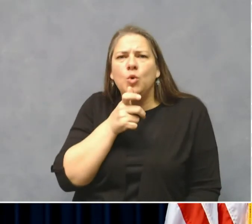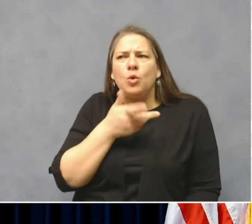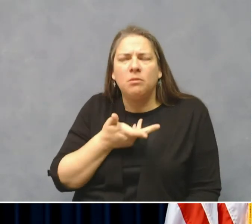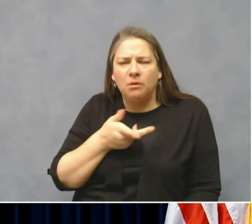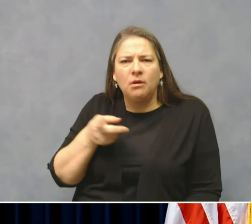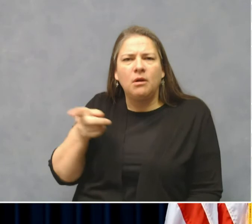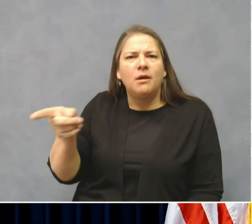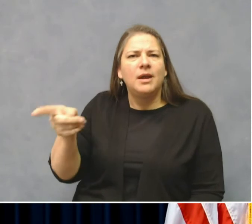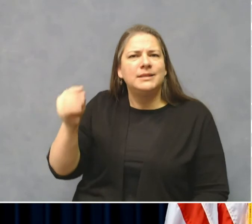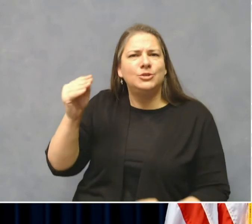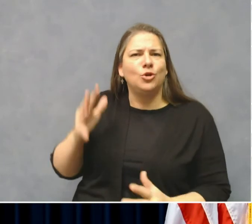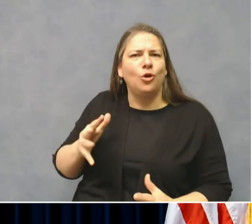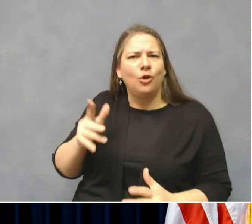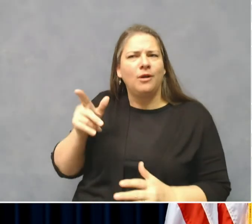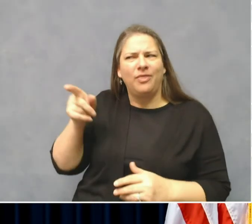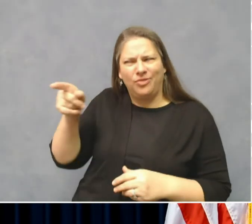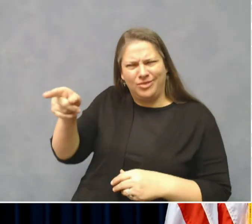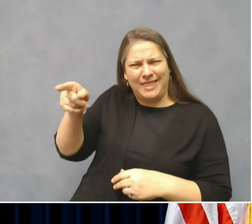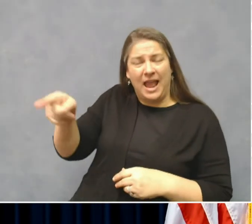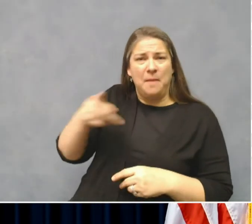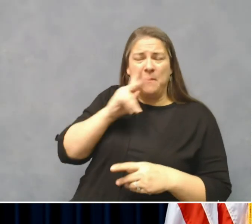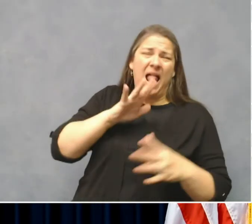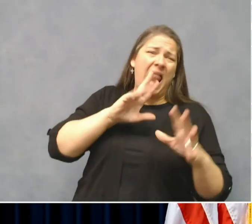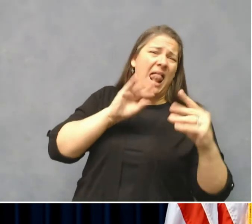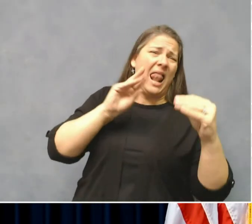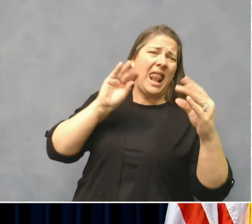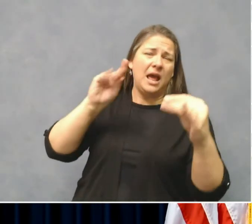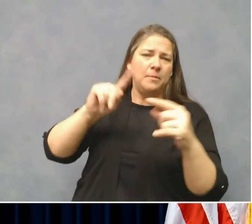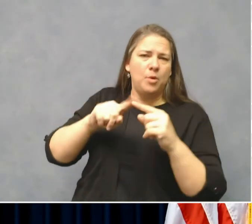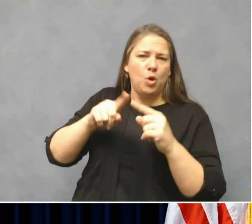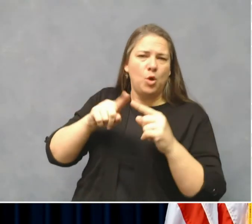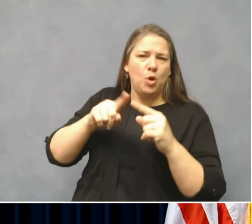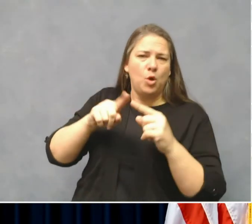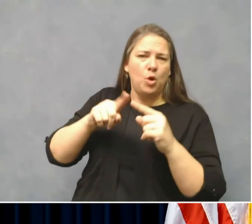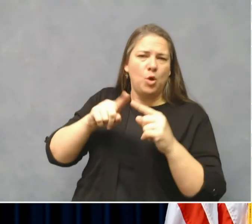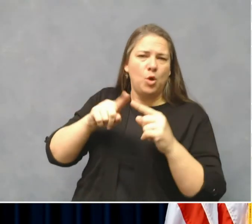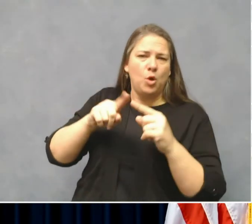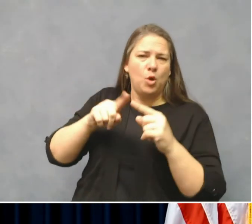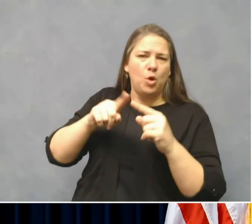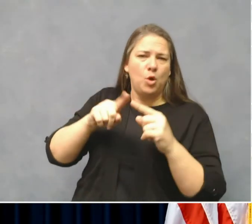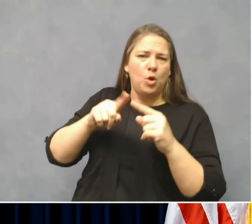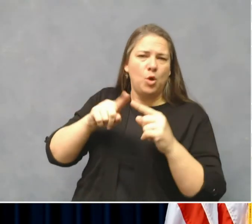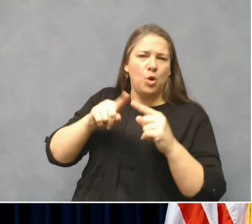every single day, don't earn nearly enough money, have